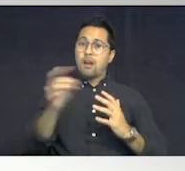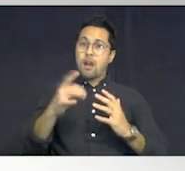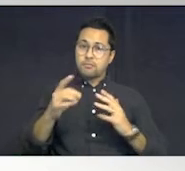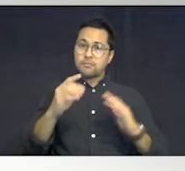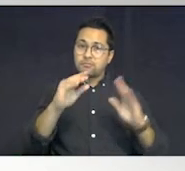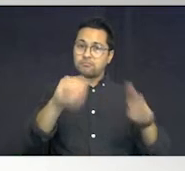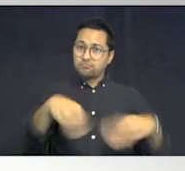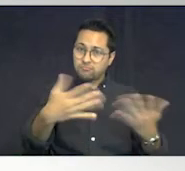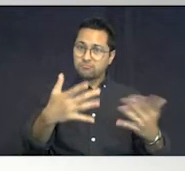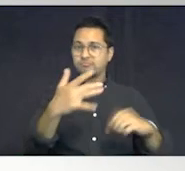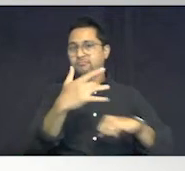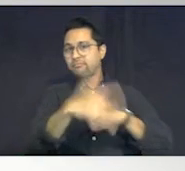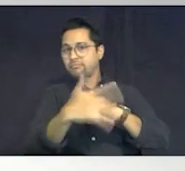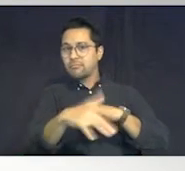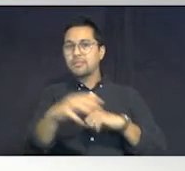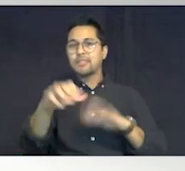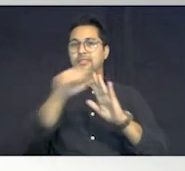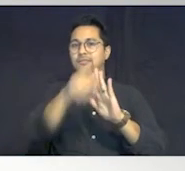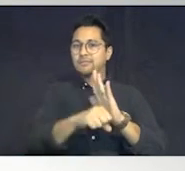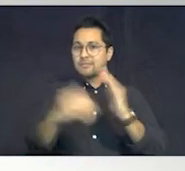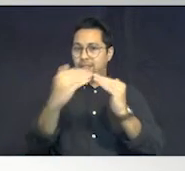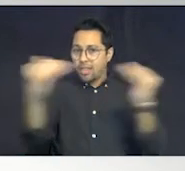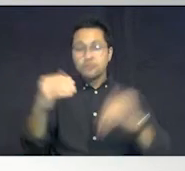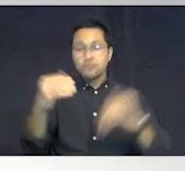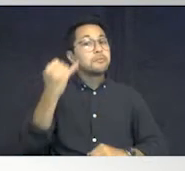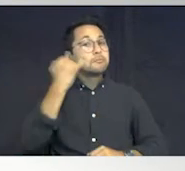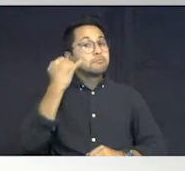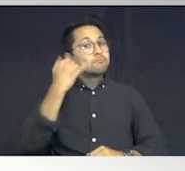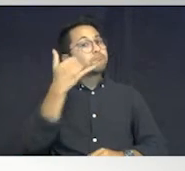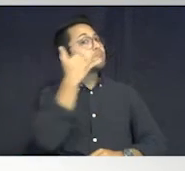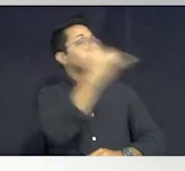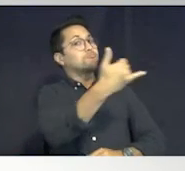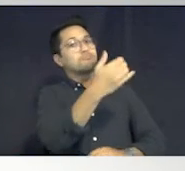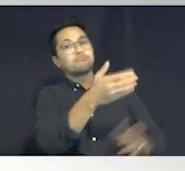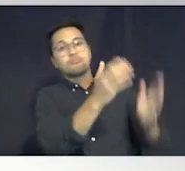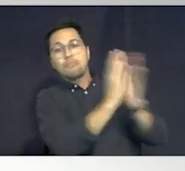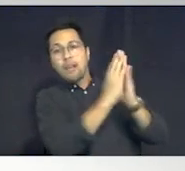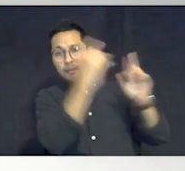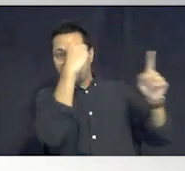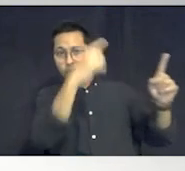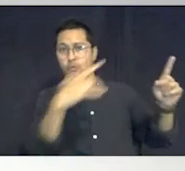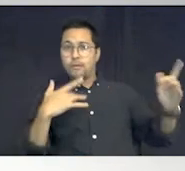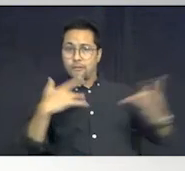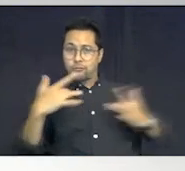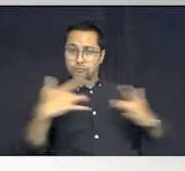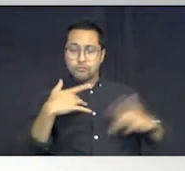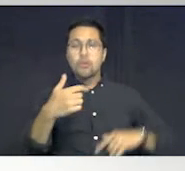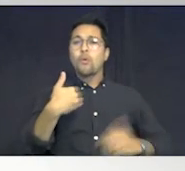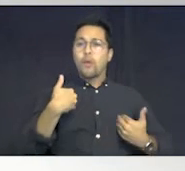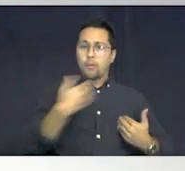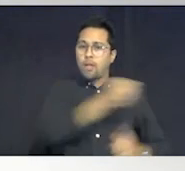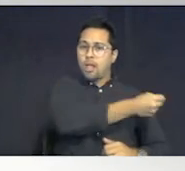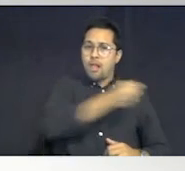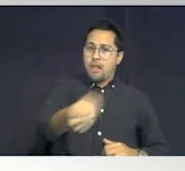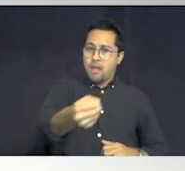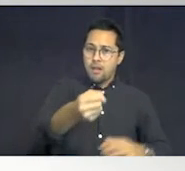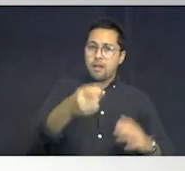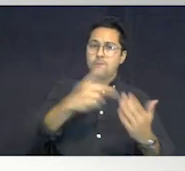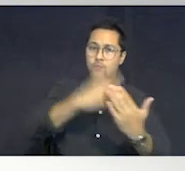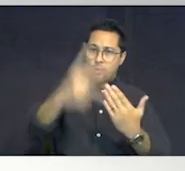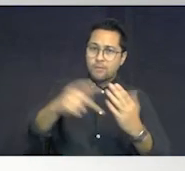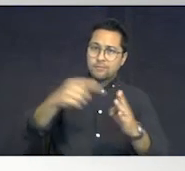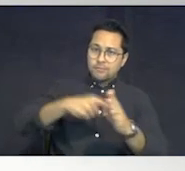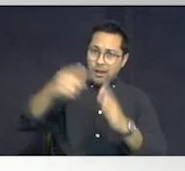level. So if you call our Department of Education and come to us with a concern, we will assign a program specialist to you to help work with